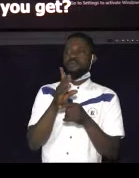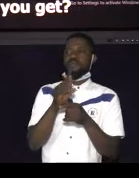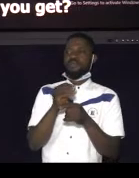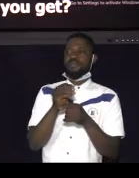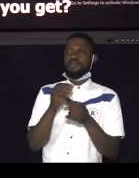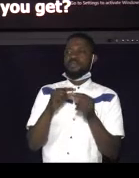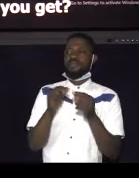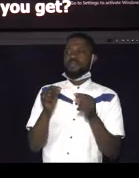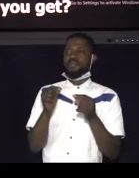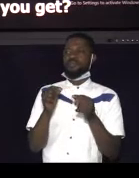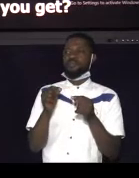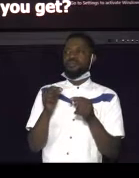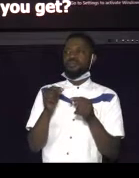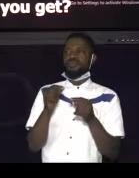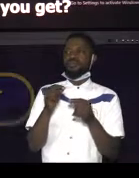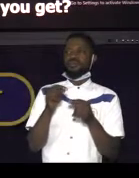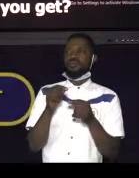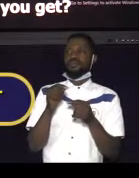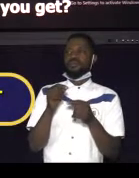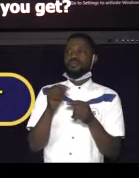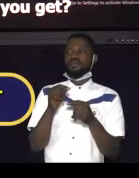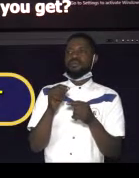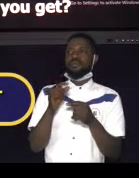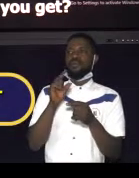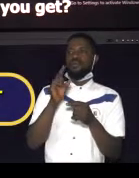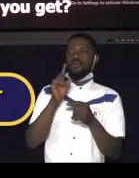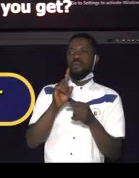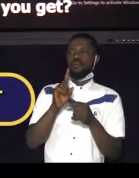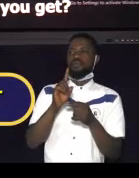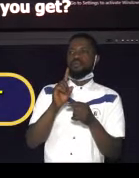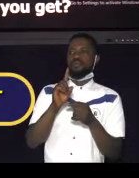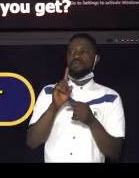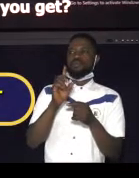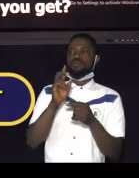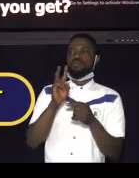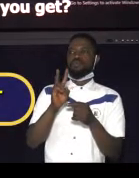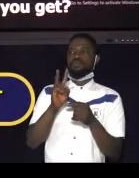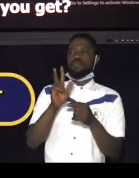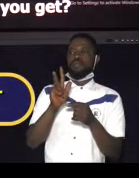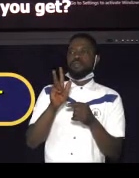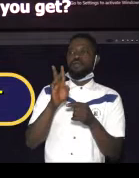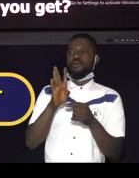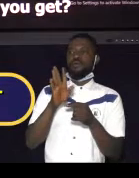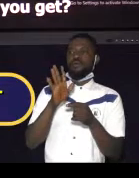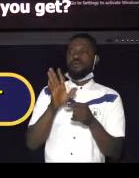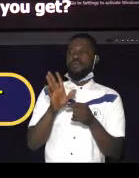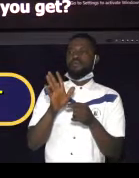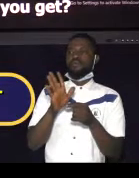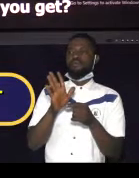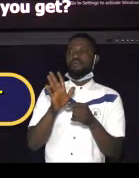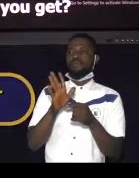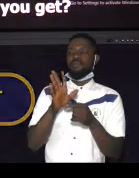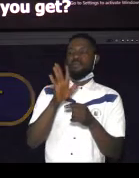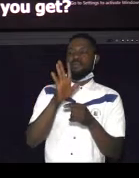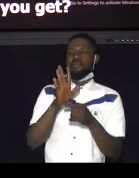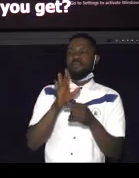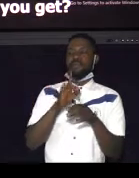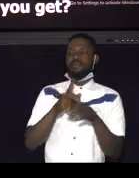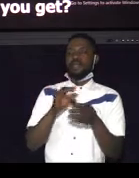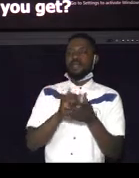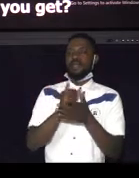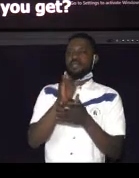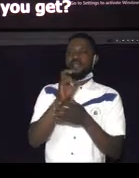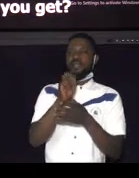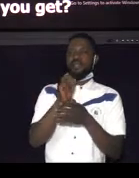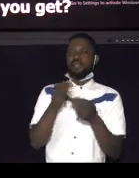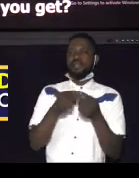150 degrees. That is because if you count from 11 to 12, that is 1 space, 2 space, 3 space, 4 space, 5 spaces. That is